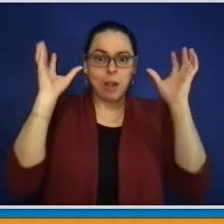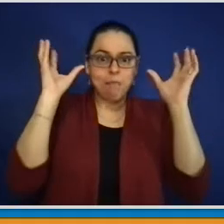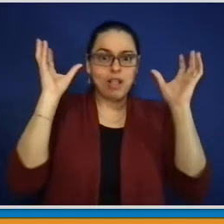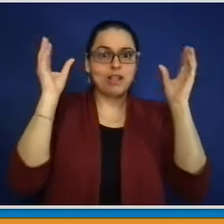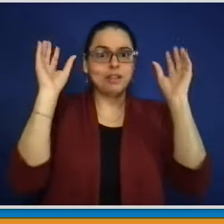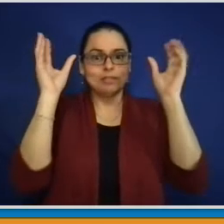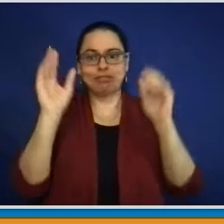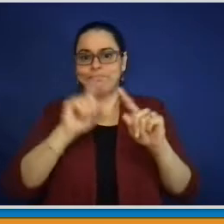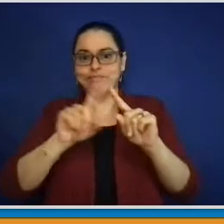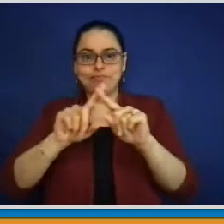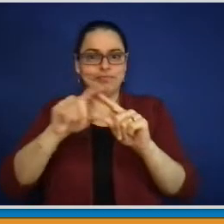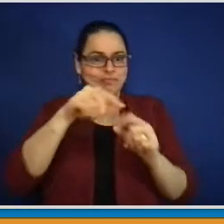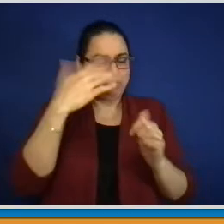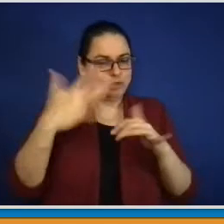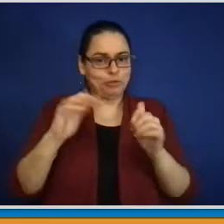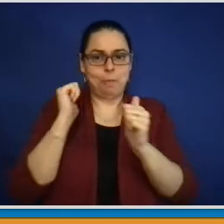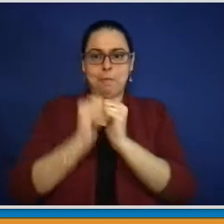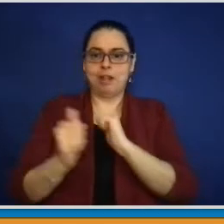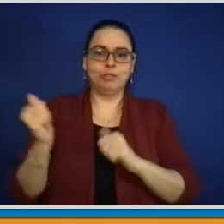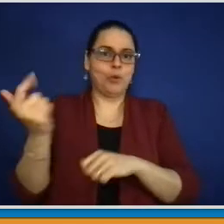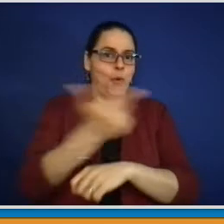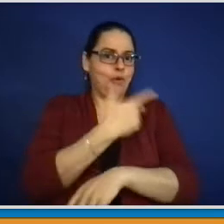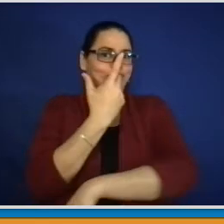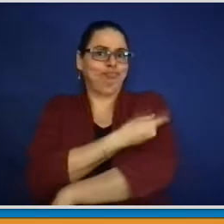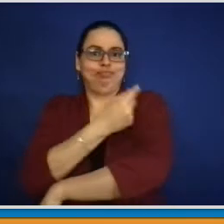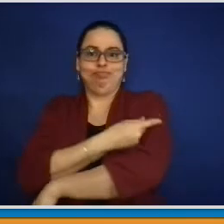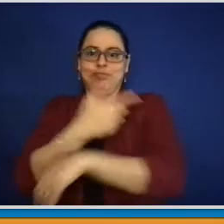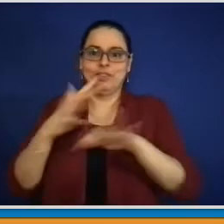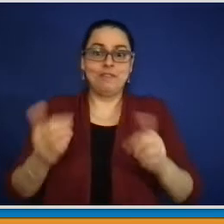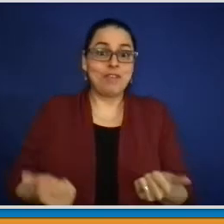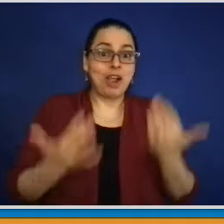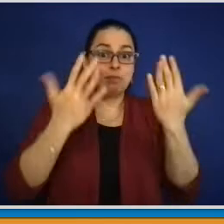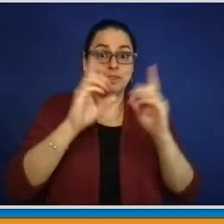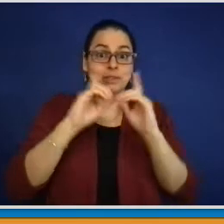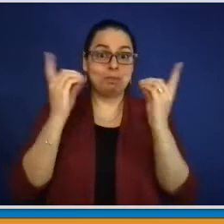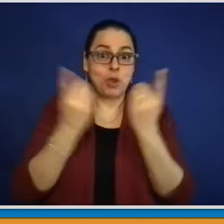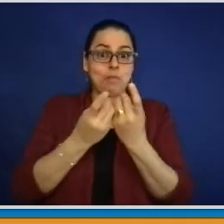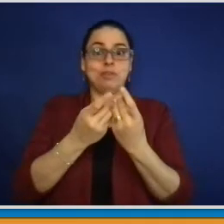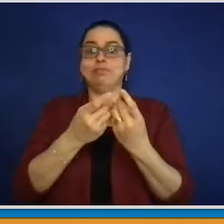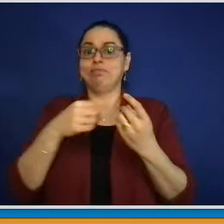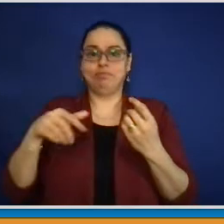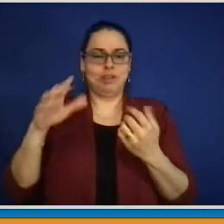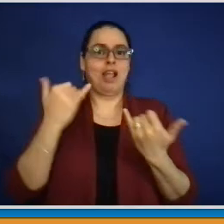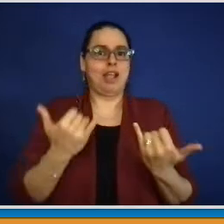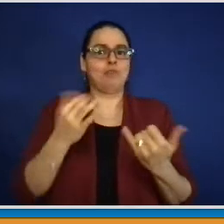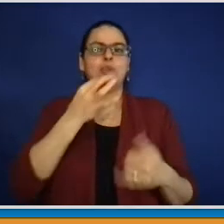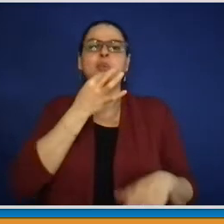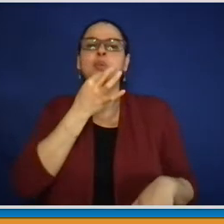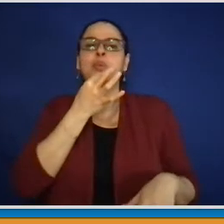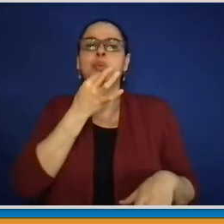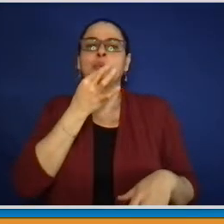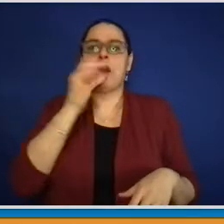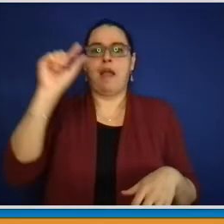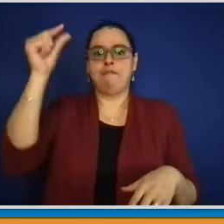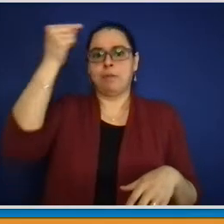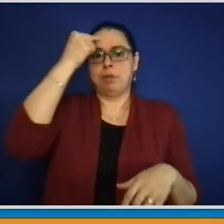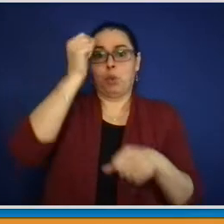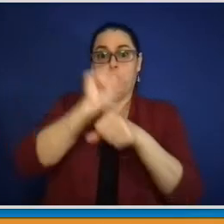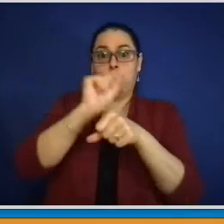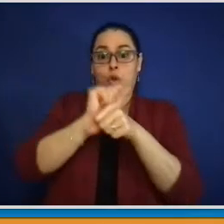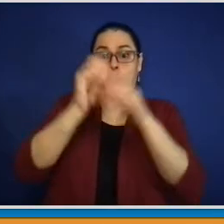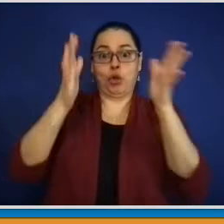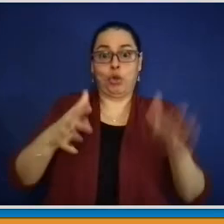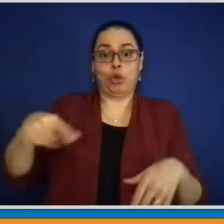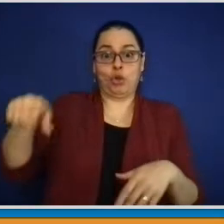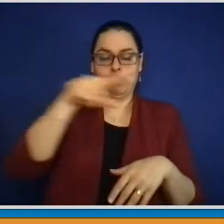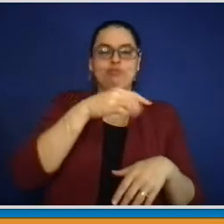our front-facing employees in Village Hall being vaccinated. So I really see this as very encouraging signs